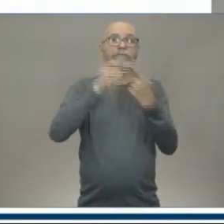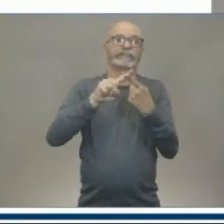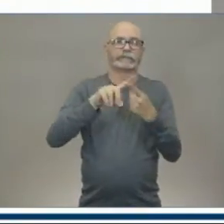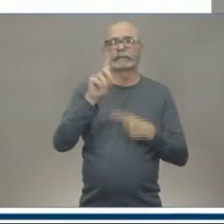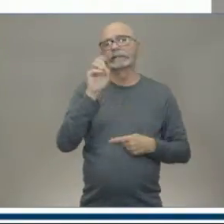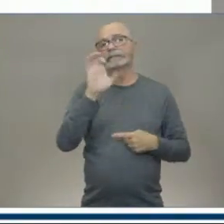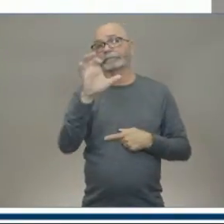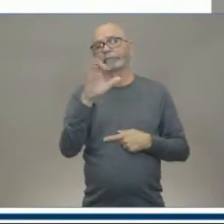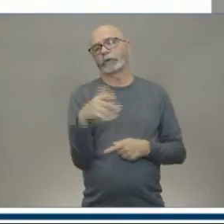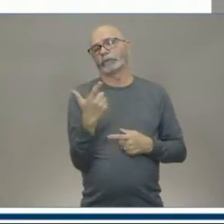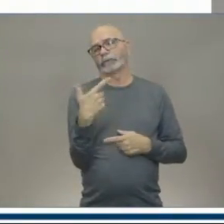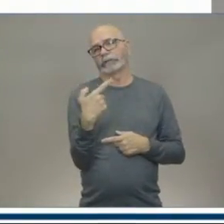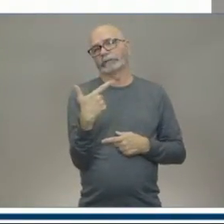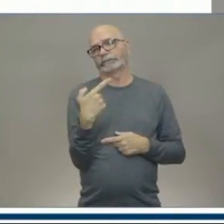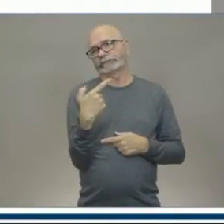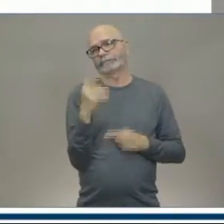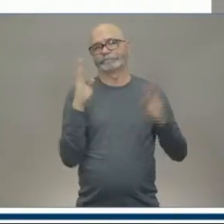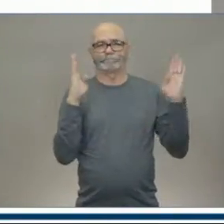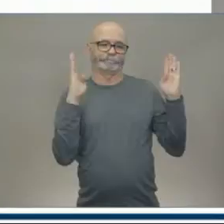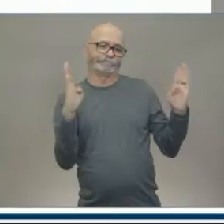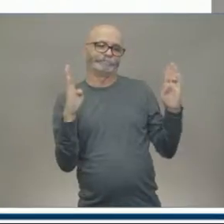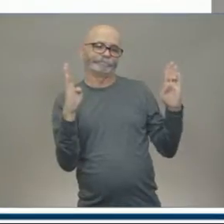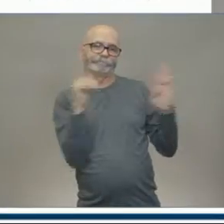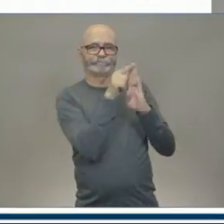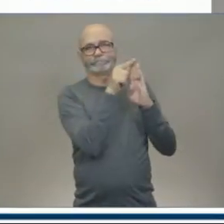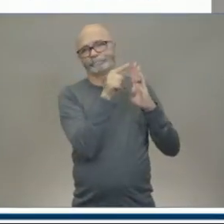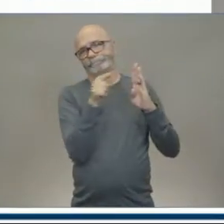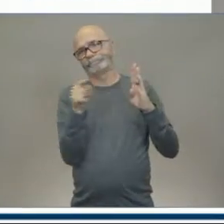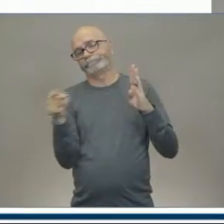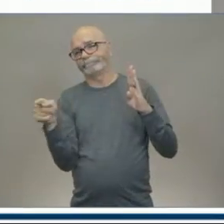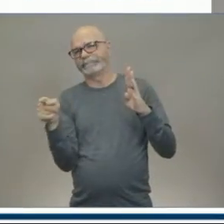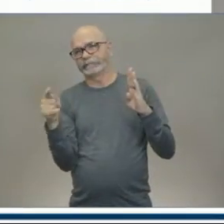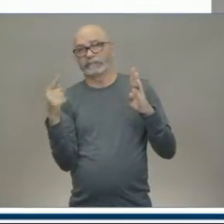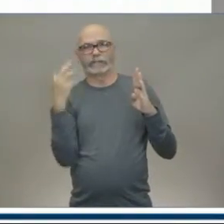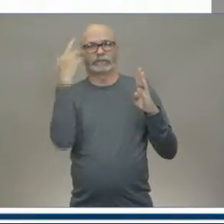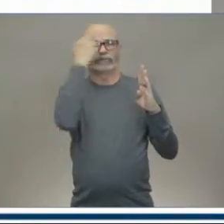simply as we have increased community spread in